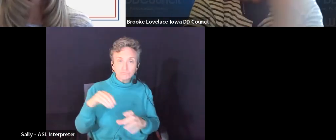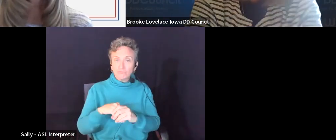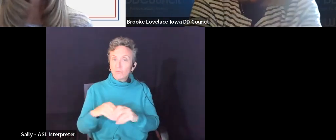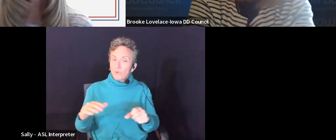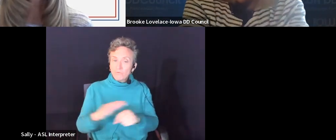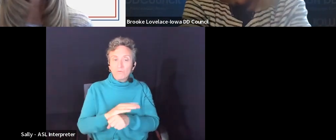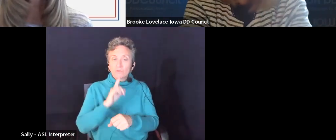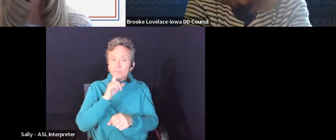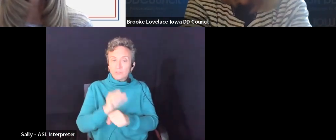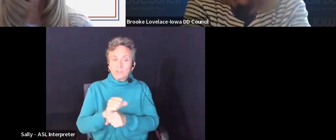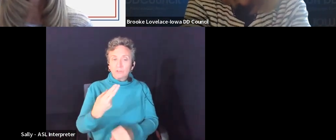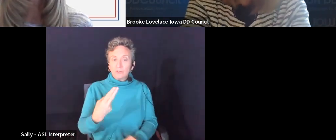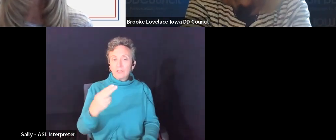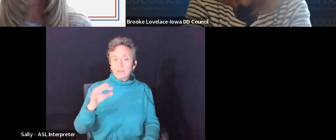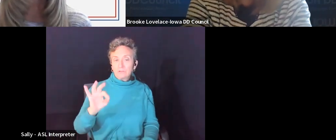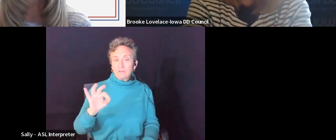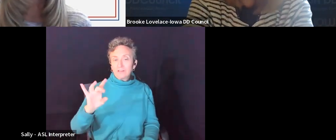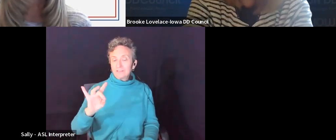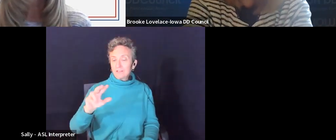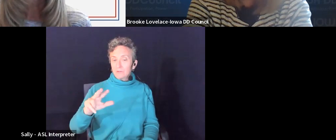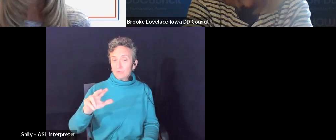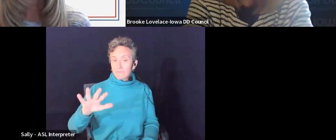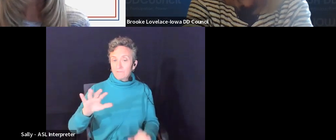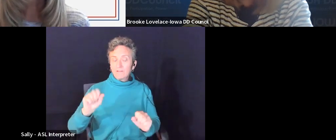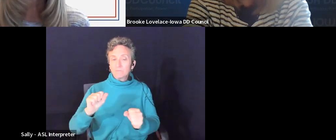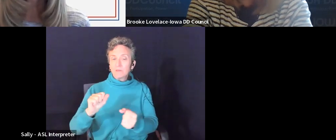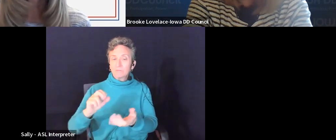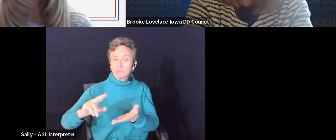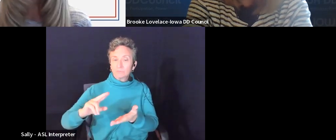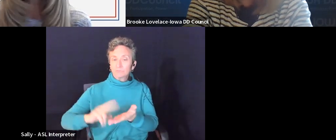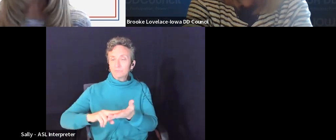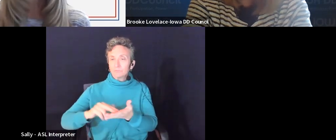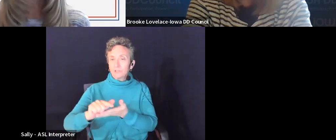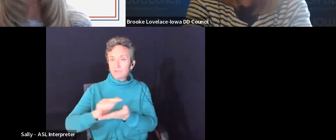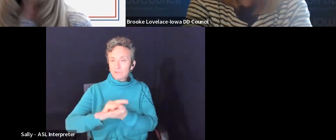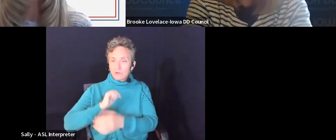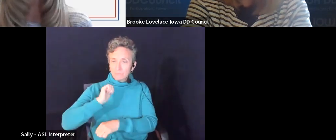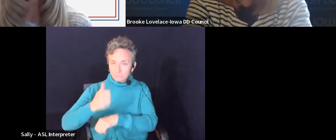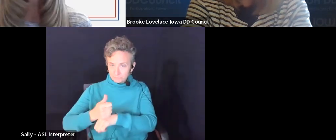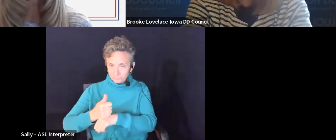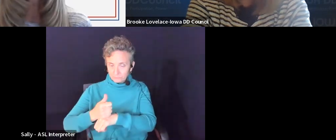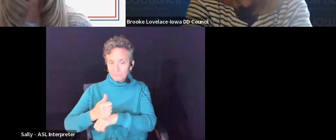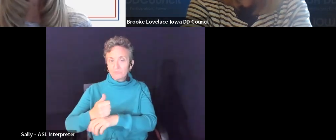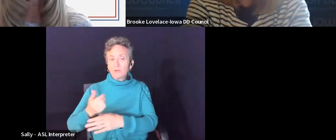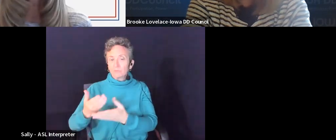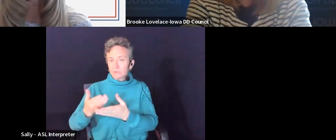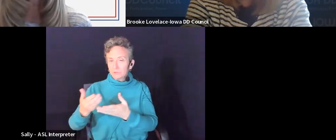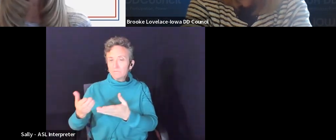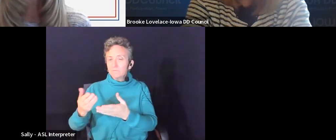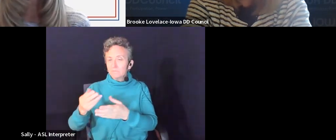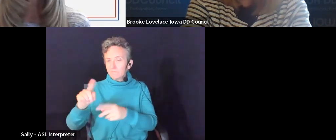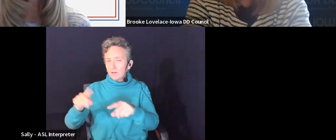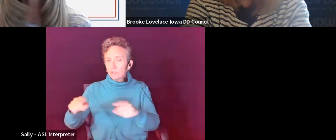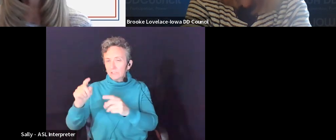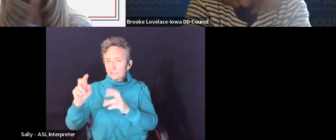sure through House File 835 that they were able to implement those issues that were in that federal